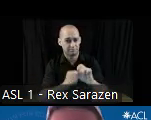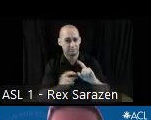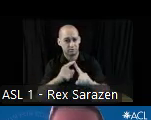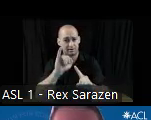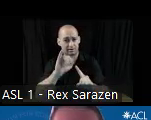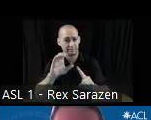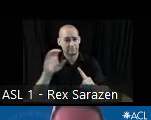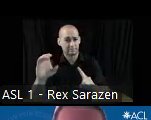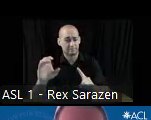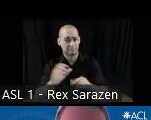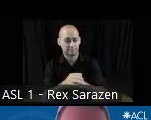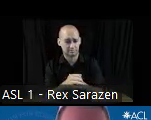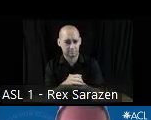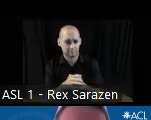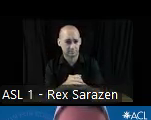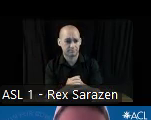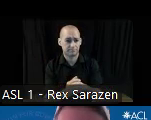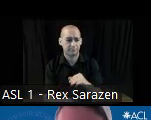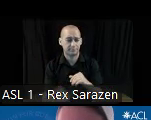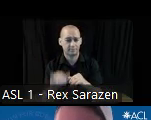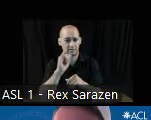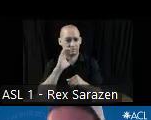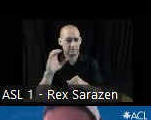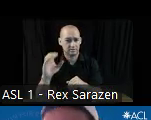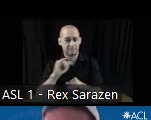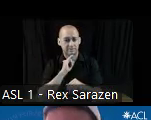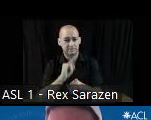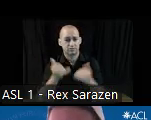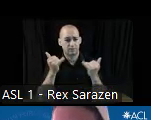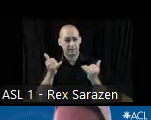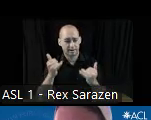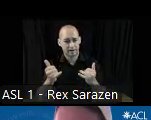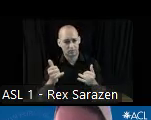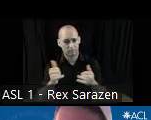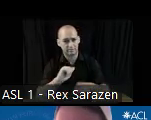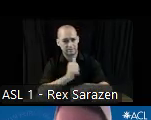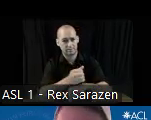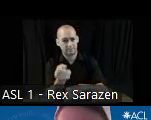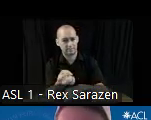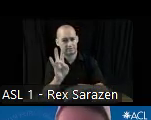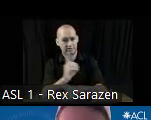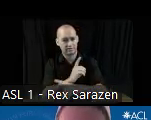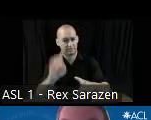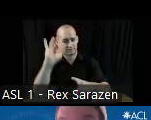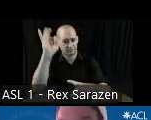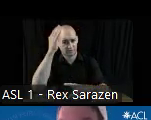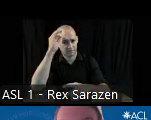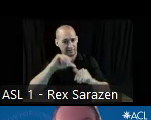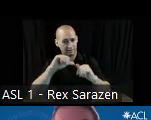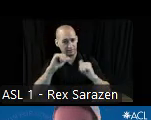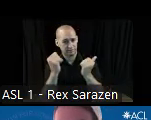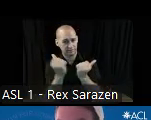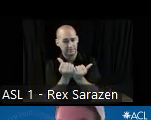ICC. And the ICC is now currently comprised of 17 different federal agencies, and